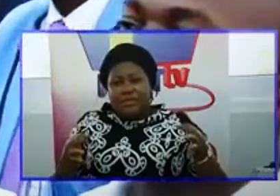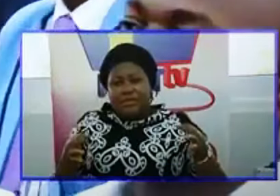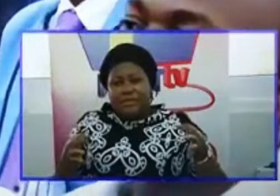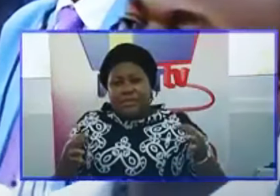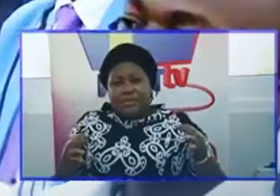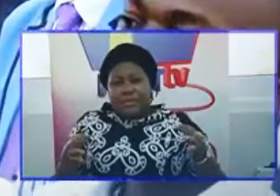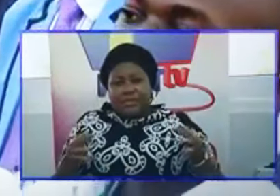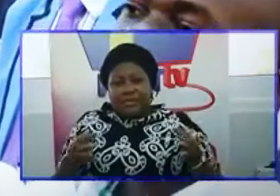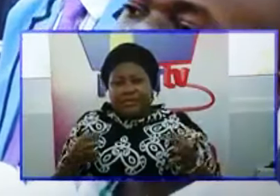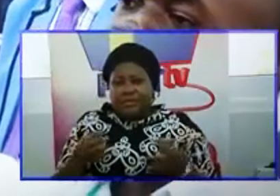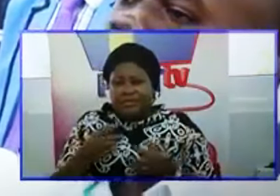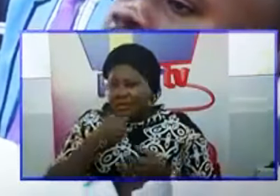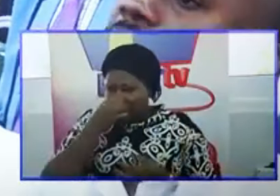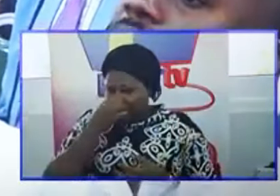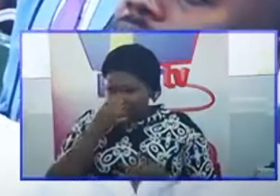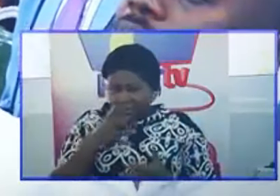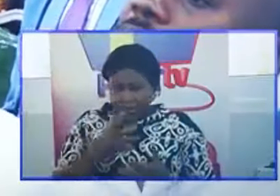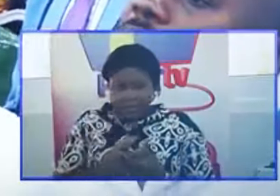around.